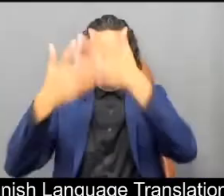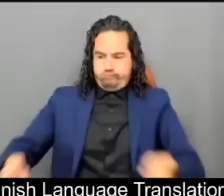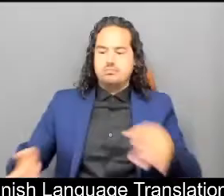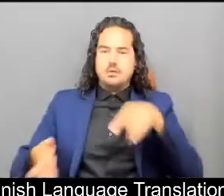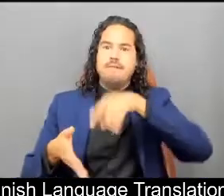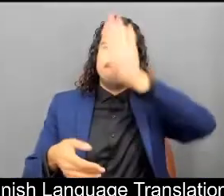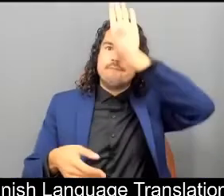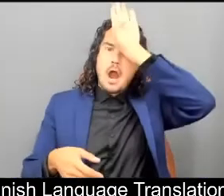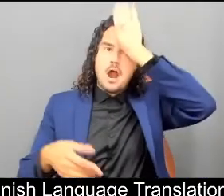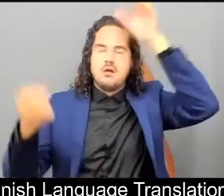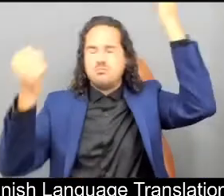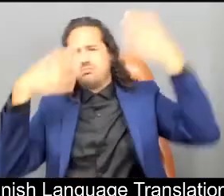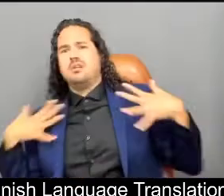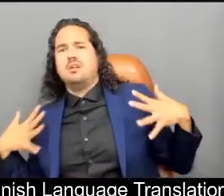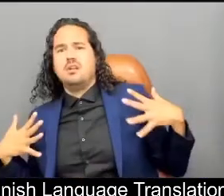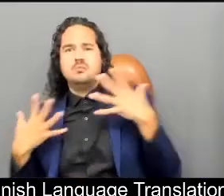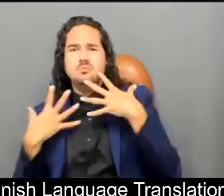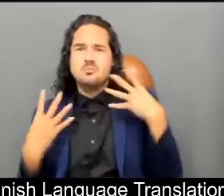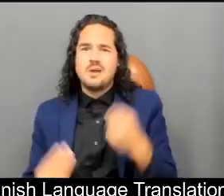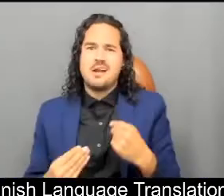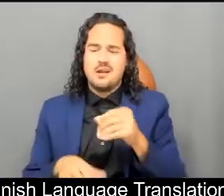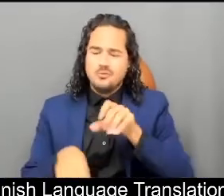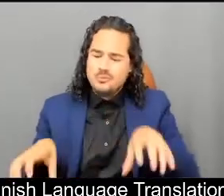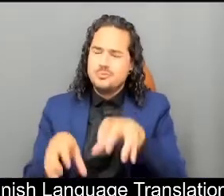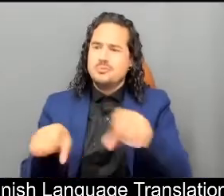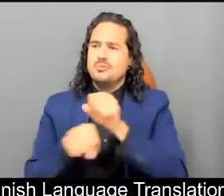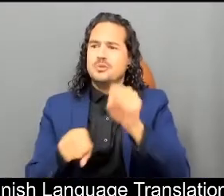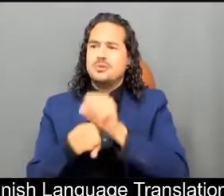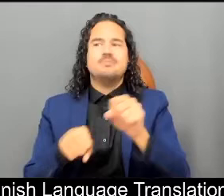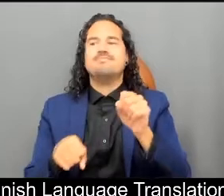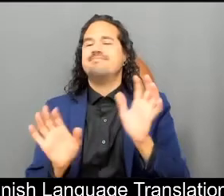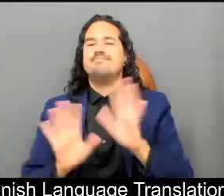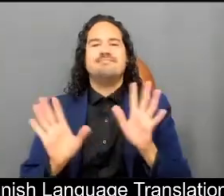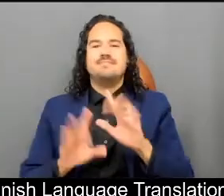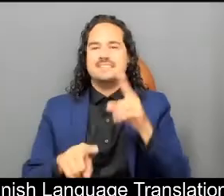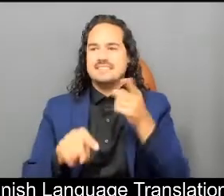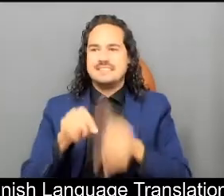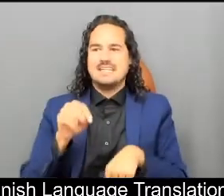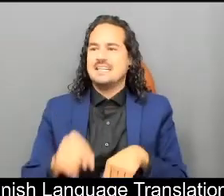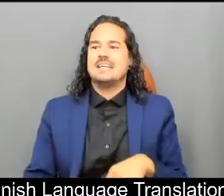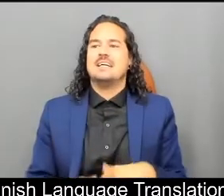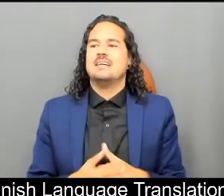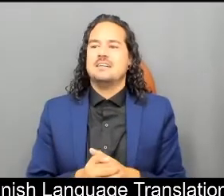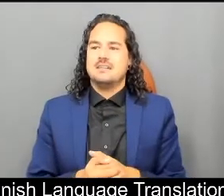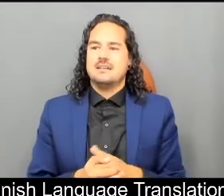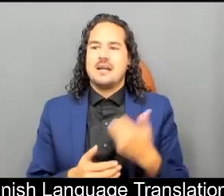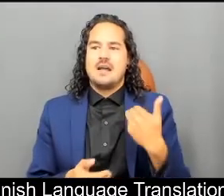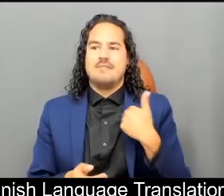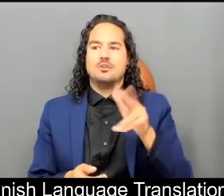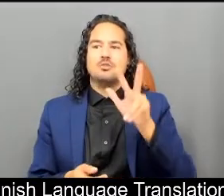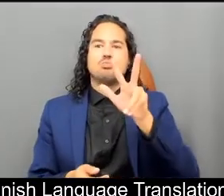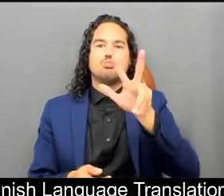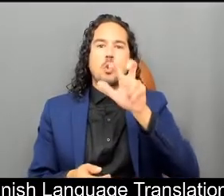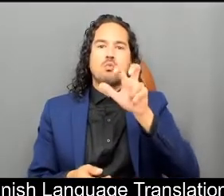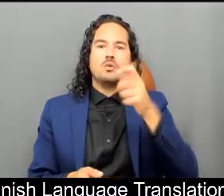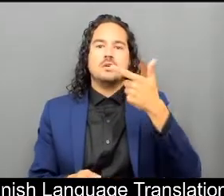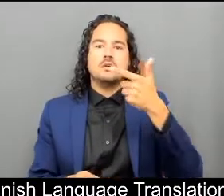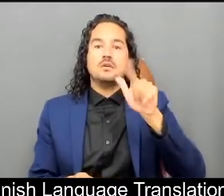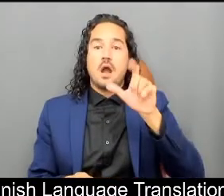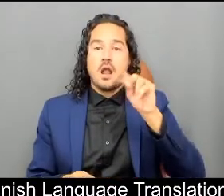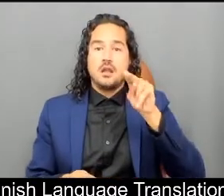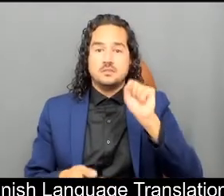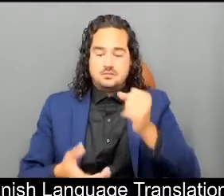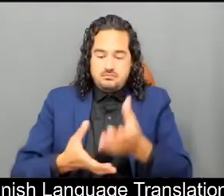carry about 300 gallons, and that weighs about 8 pounds per gallon, so we certainly don't want that to come down on a